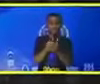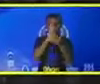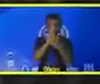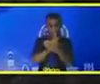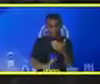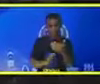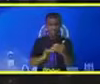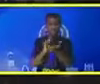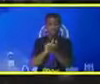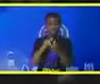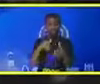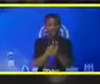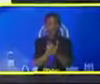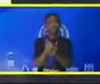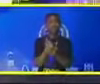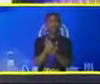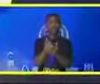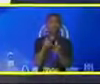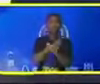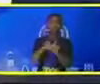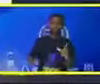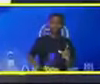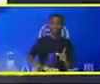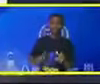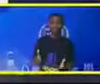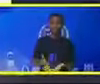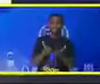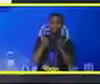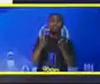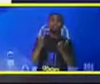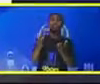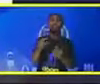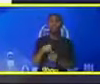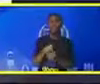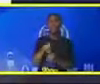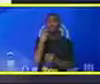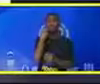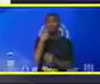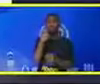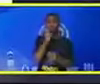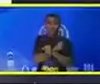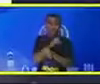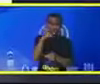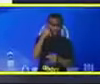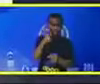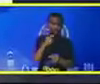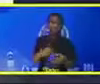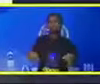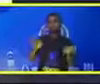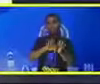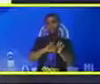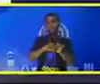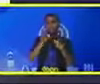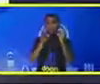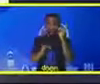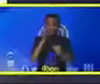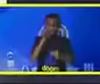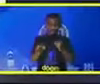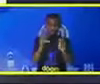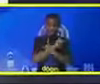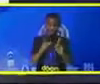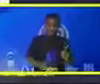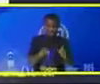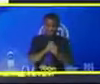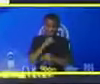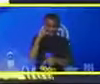God lifted this man you are seeing. Who loves you matters. When kings love you, today by the privilege of